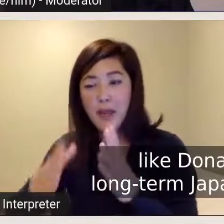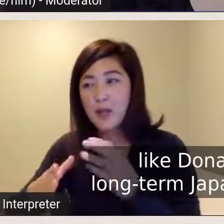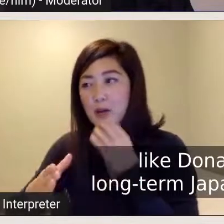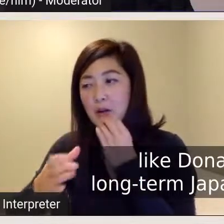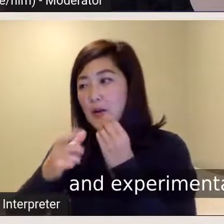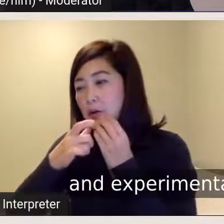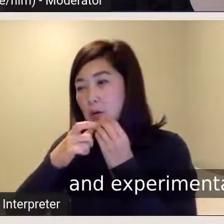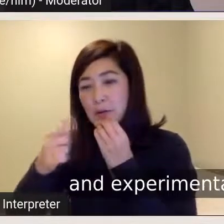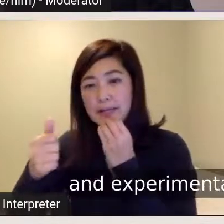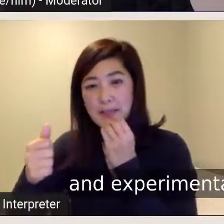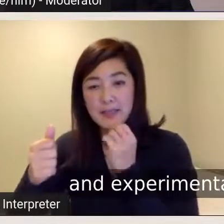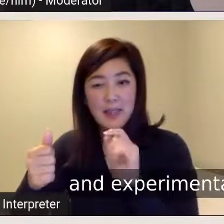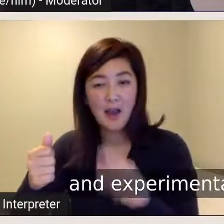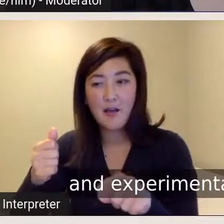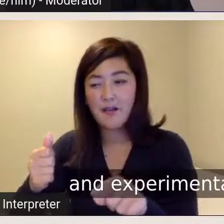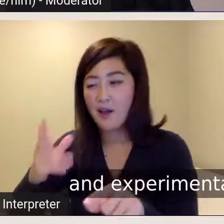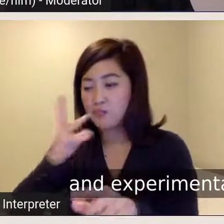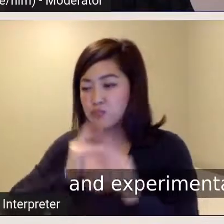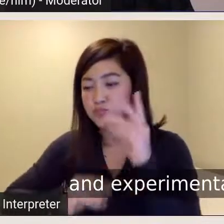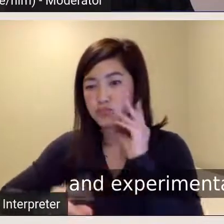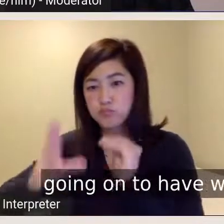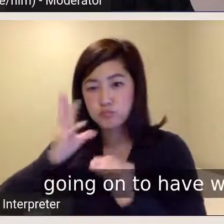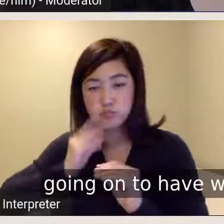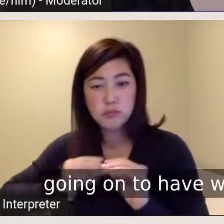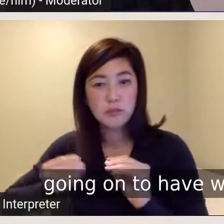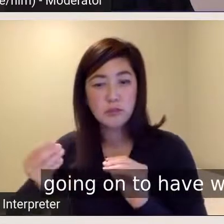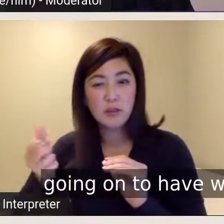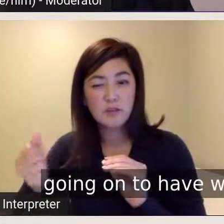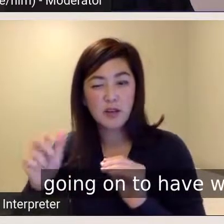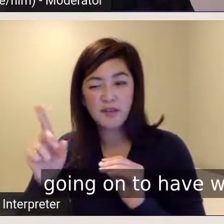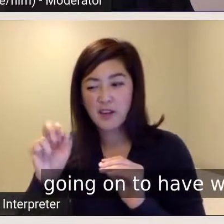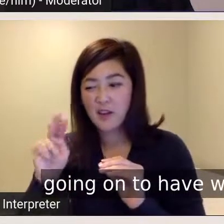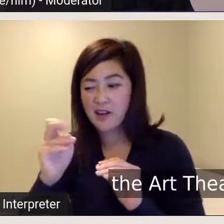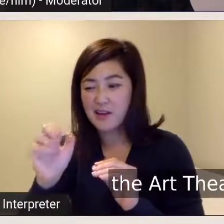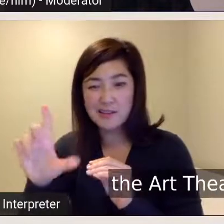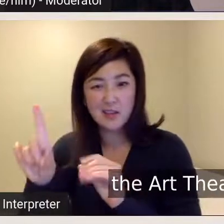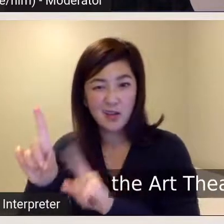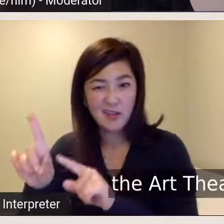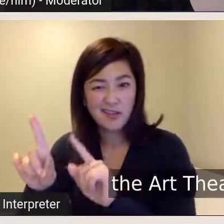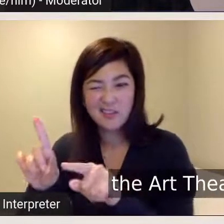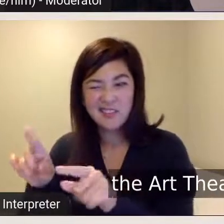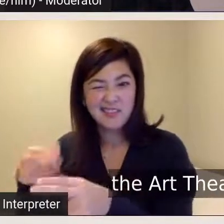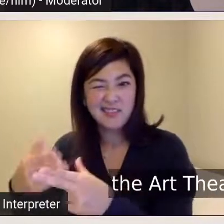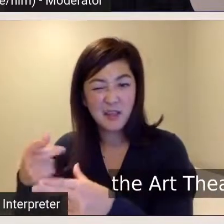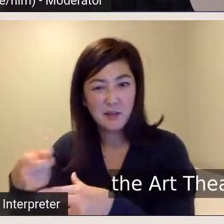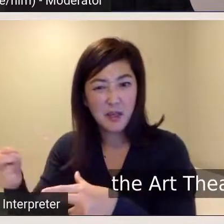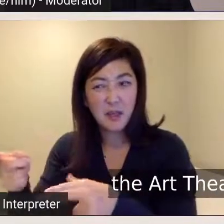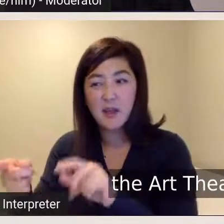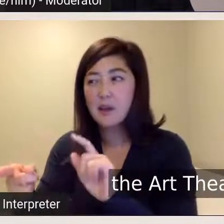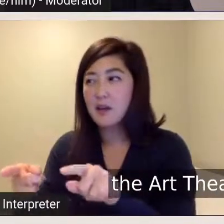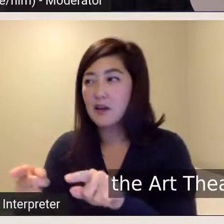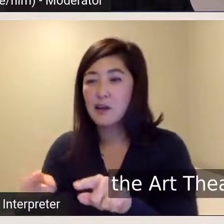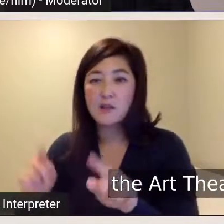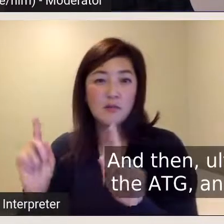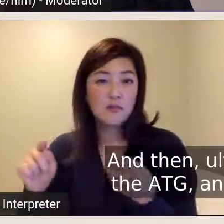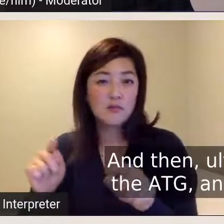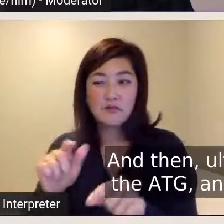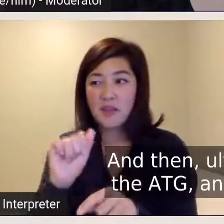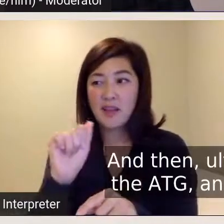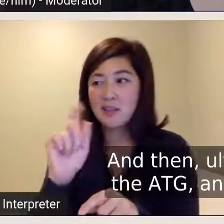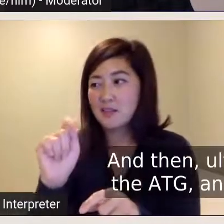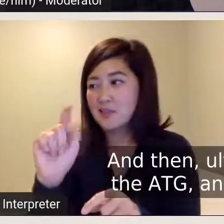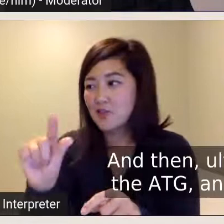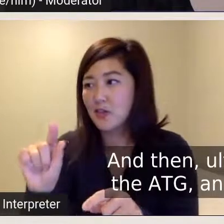Japanese film scholar and experimental filmmaker himself, going on to have work distributed through the Art Theater Guild, ATG, and